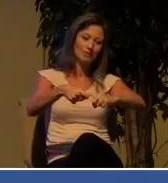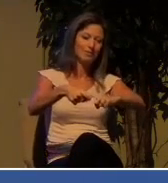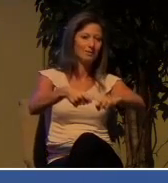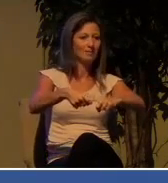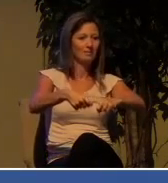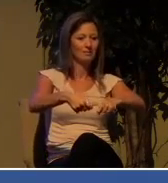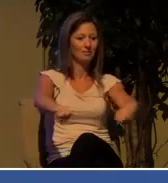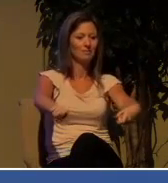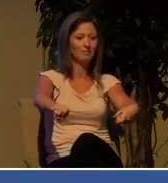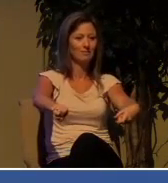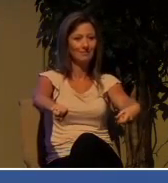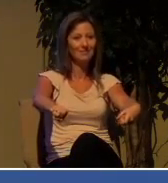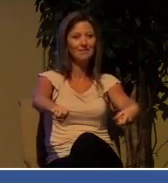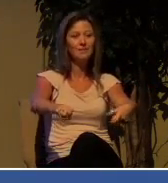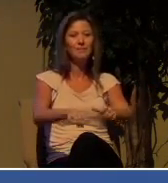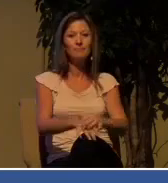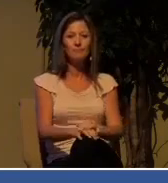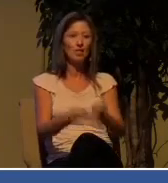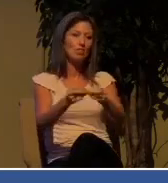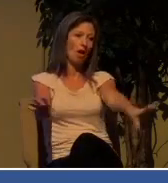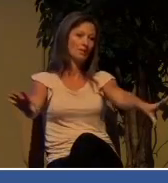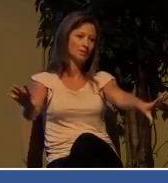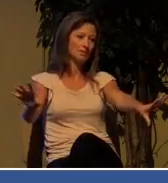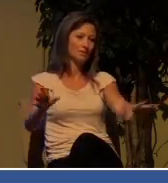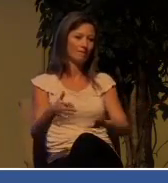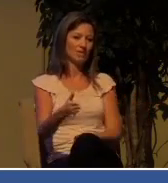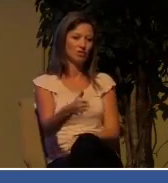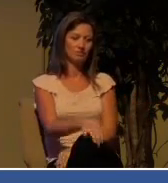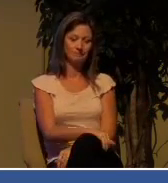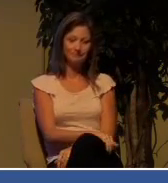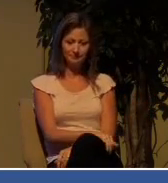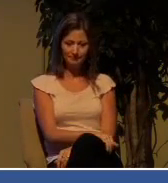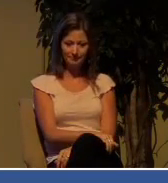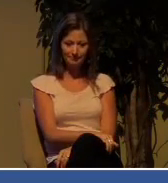itself. And so, lost the fish.